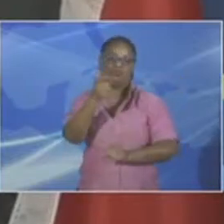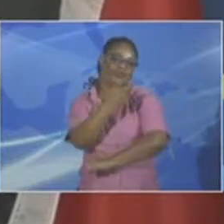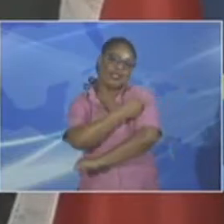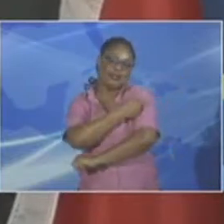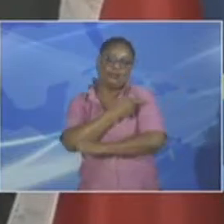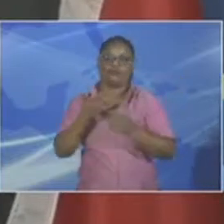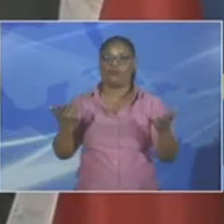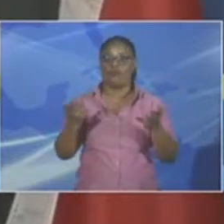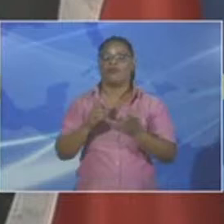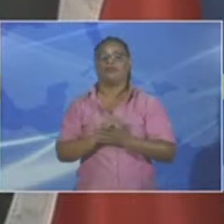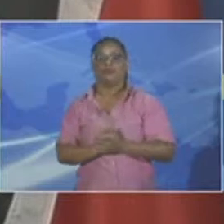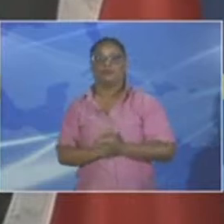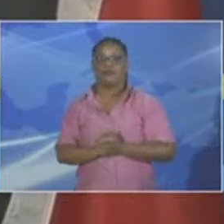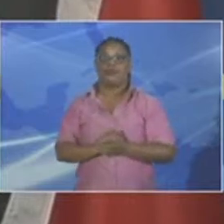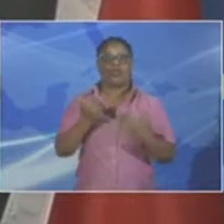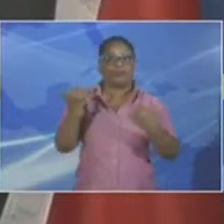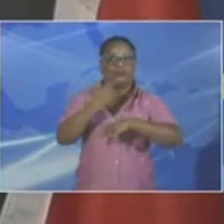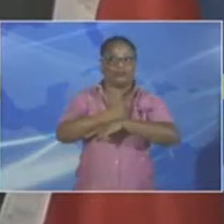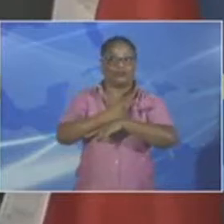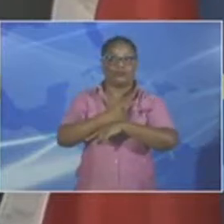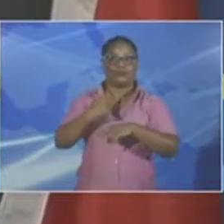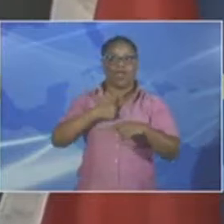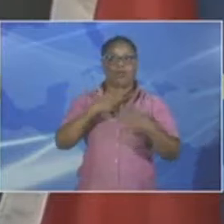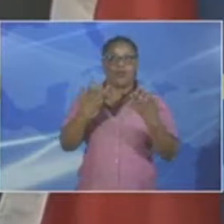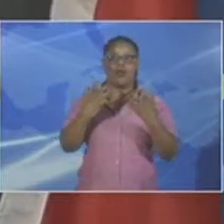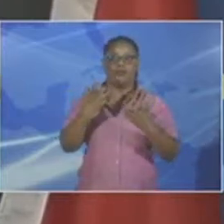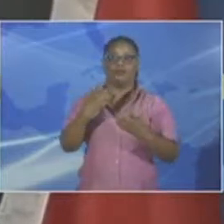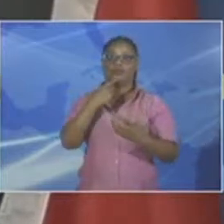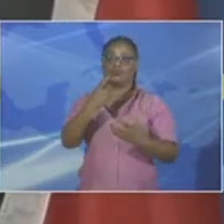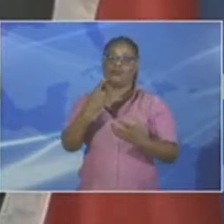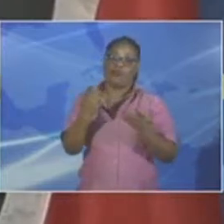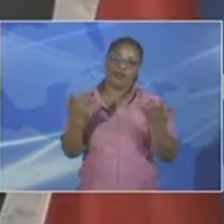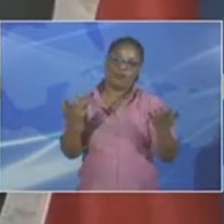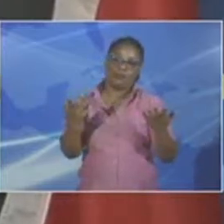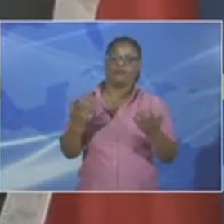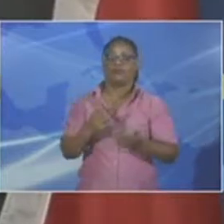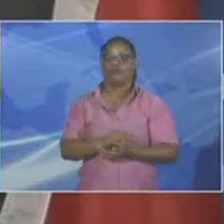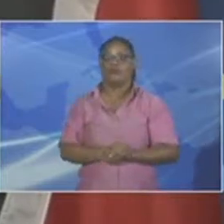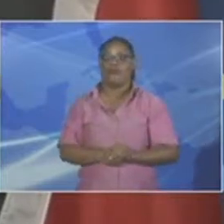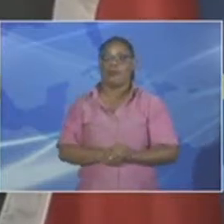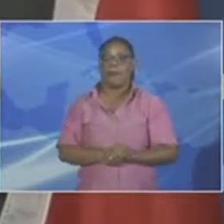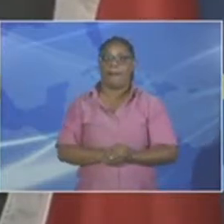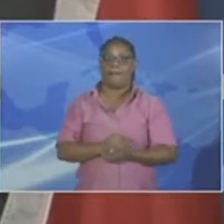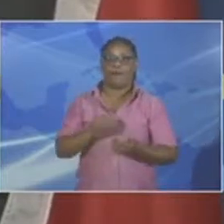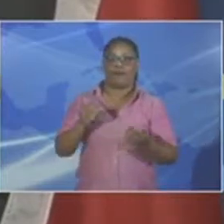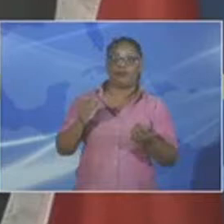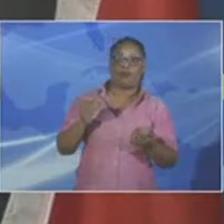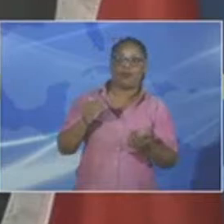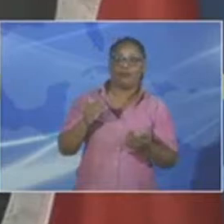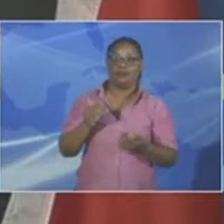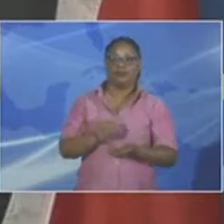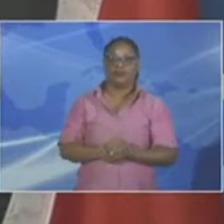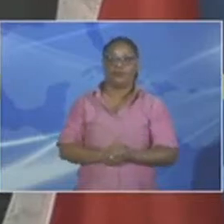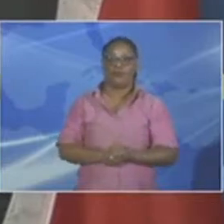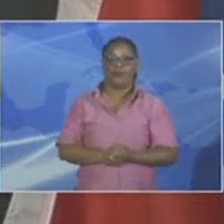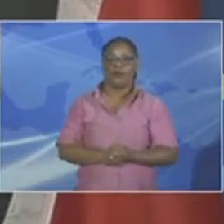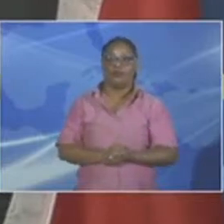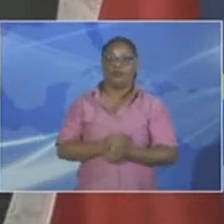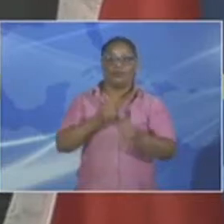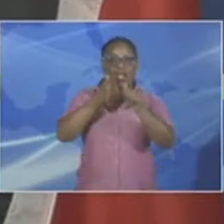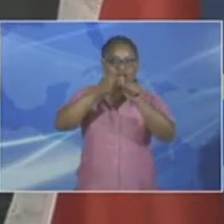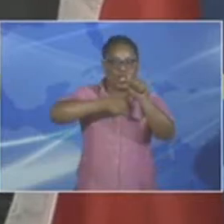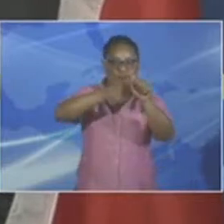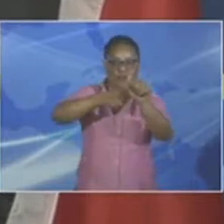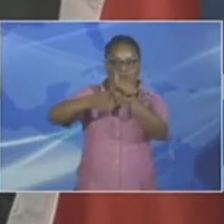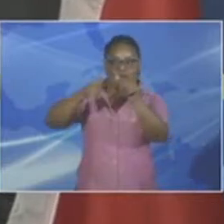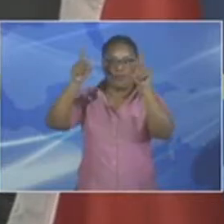today, I simply want to say that the level of responsibility that we place on the individuals in this